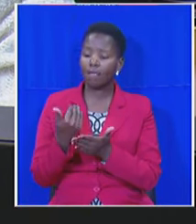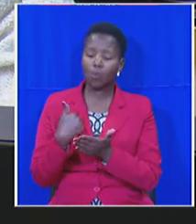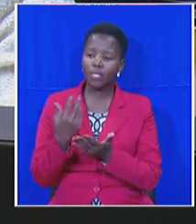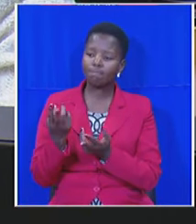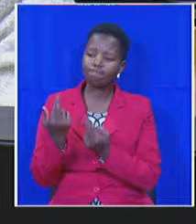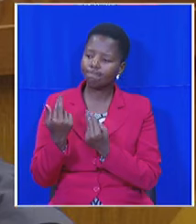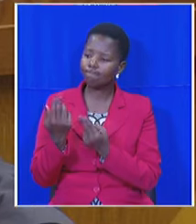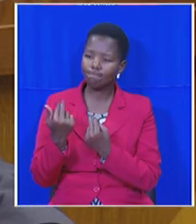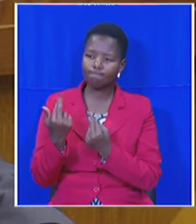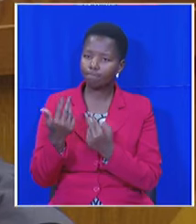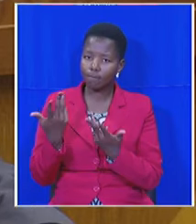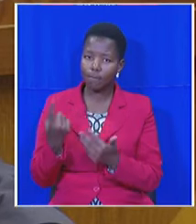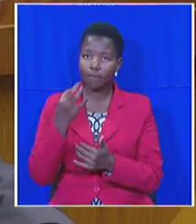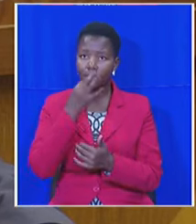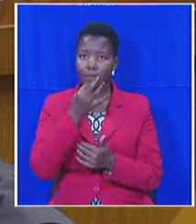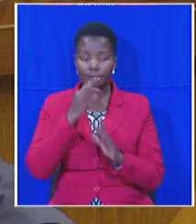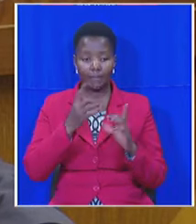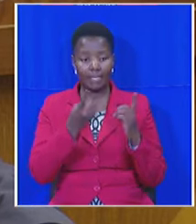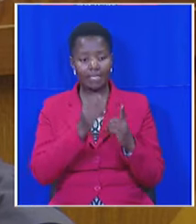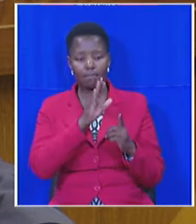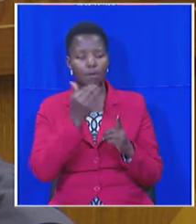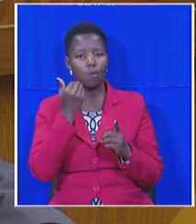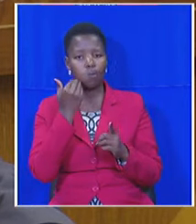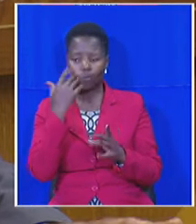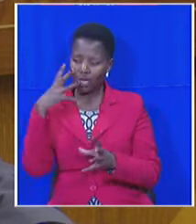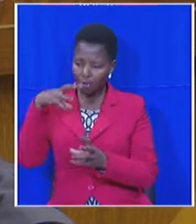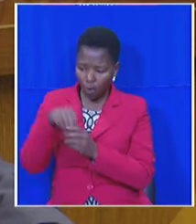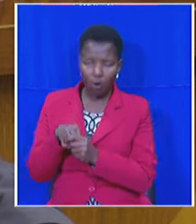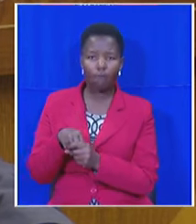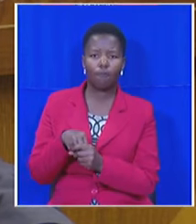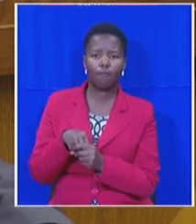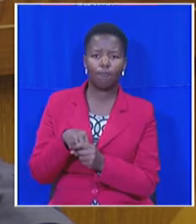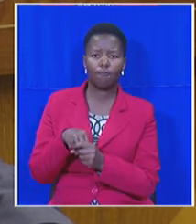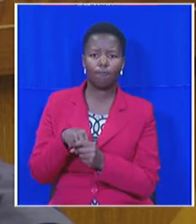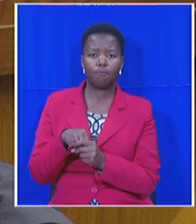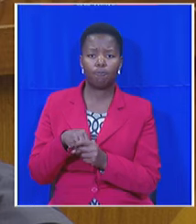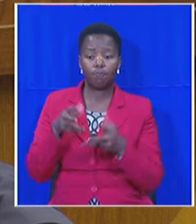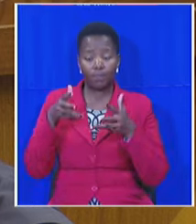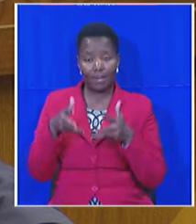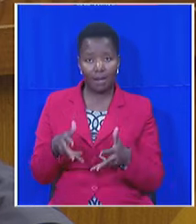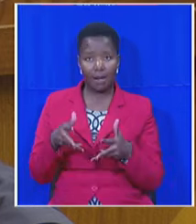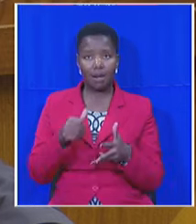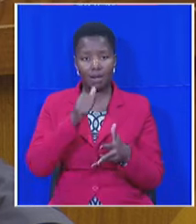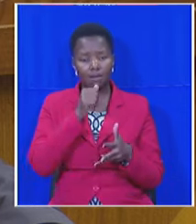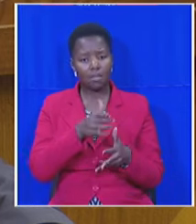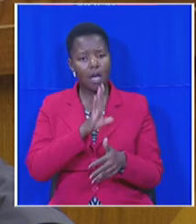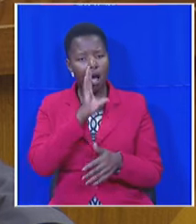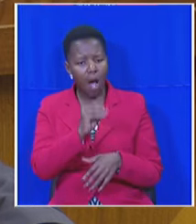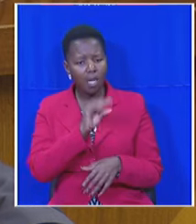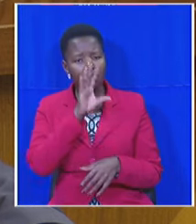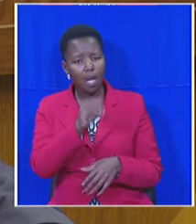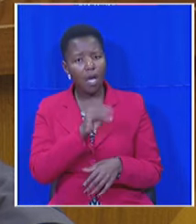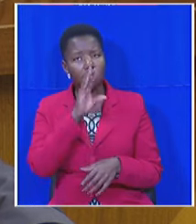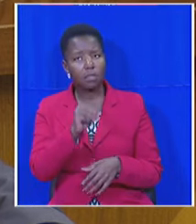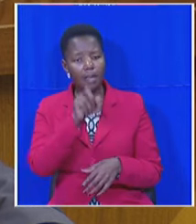that your department is not coming to the party. We've gone past the stage of asking why. We